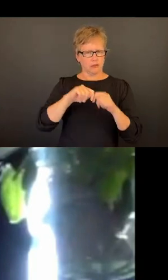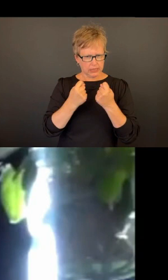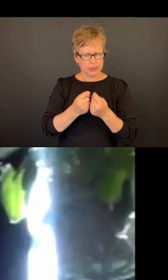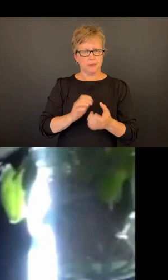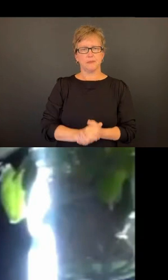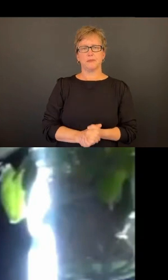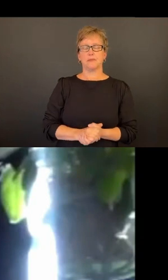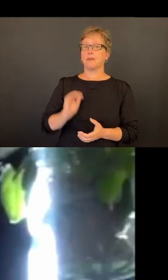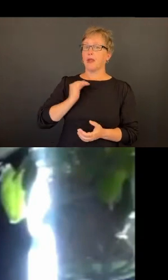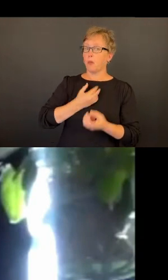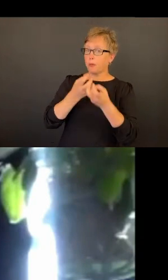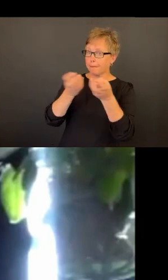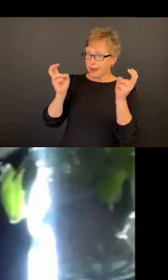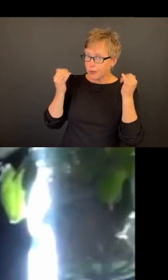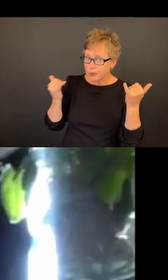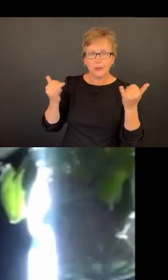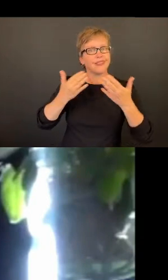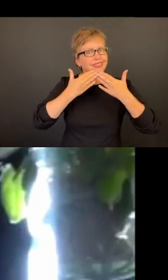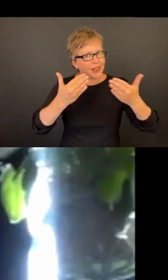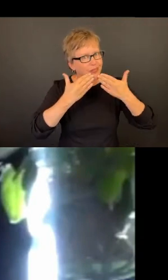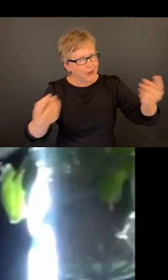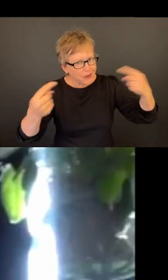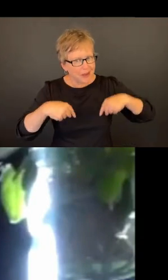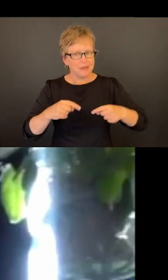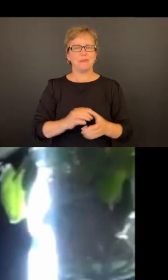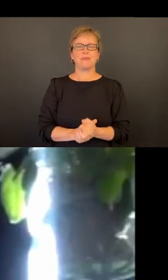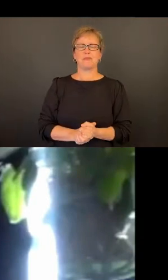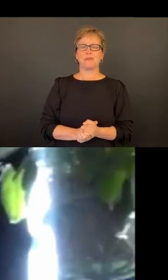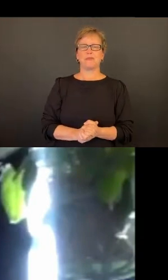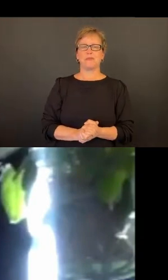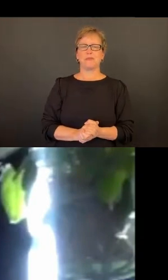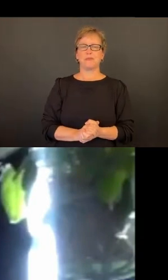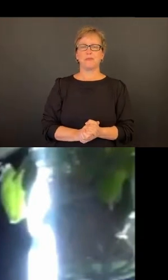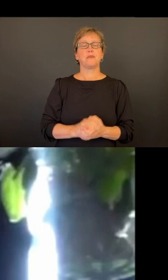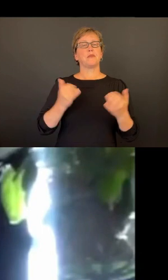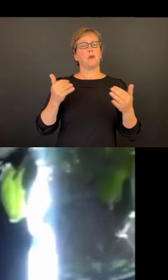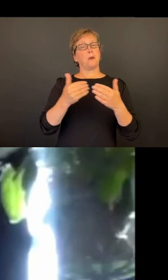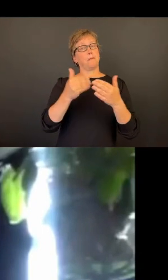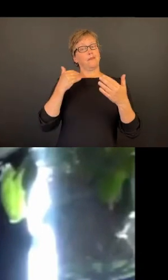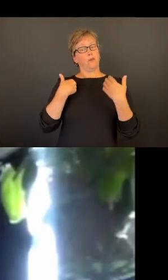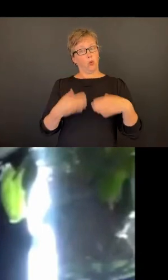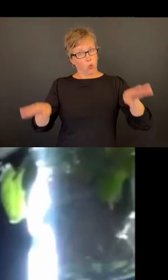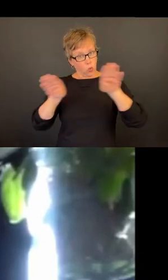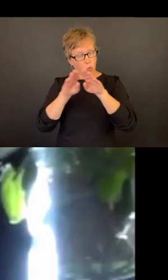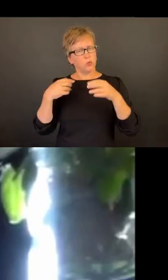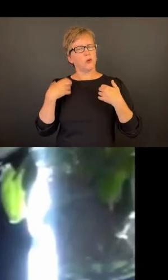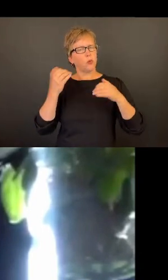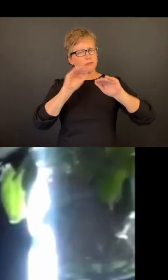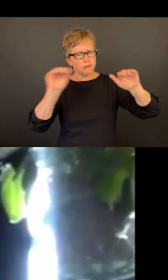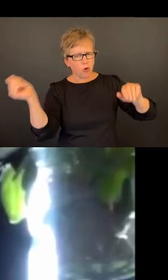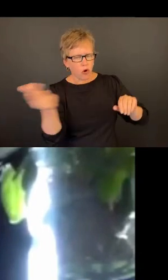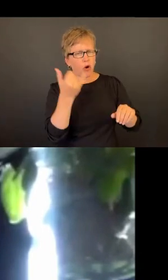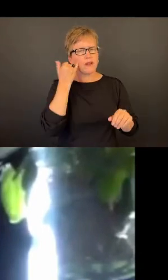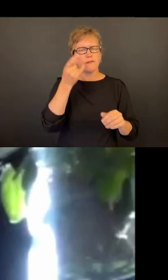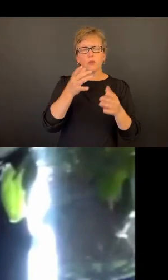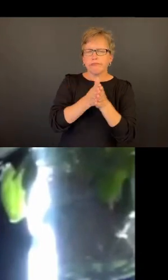you so much to our panelists today. And before we close, I just wanted to remind everyone, if you